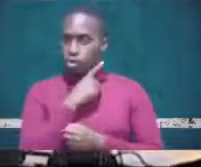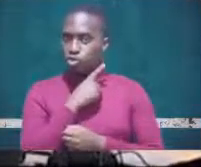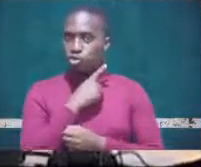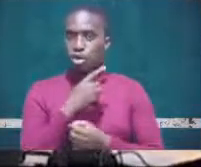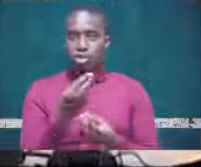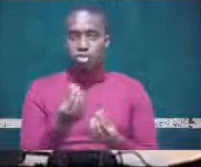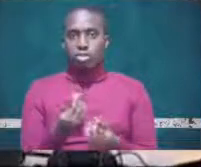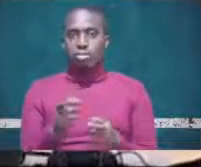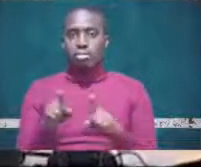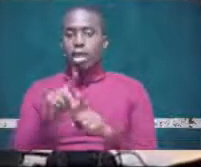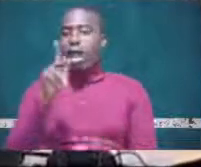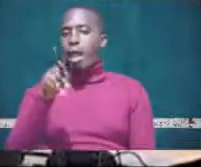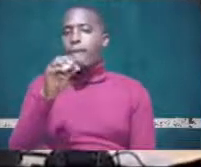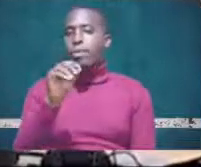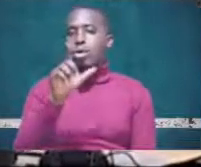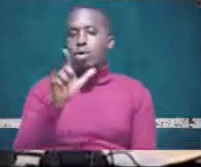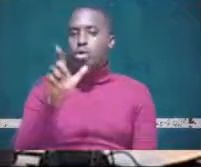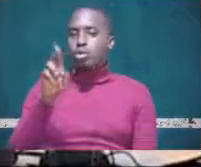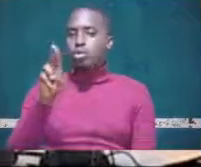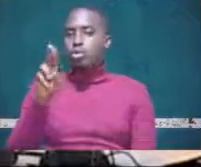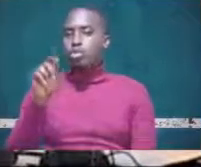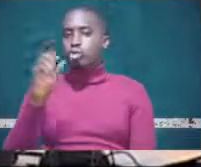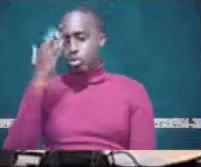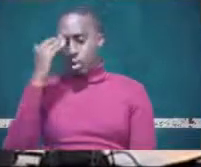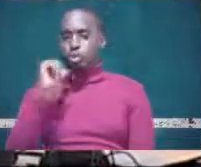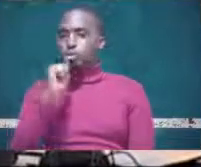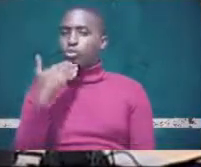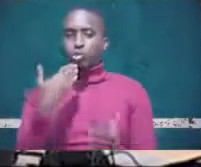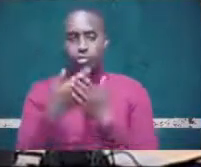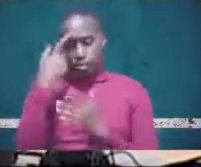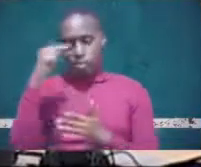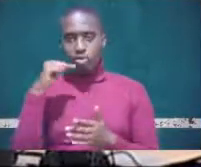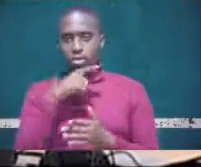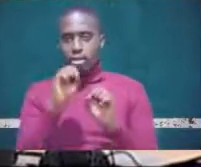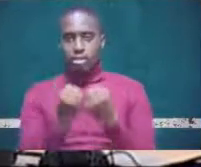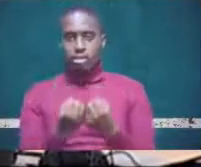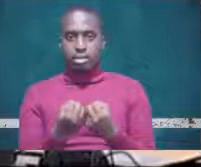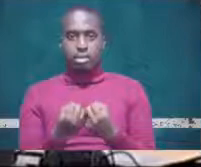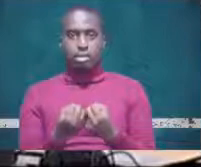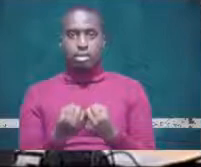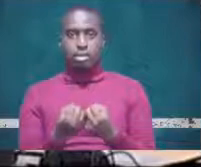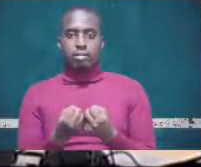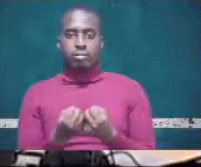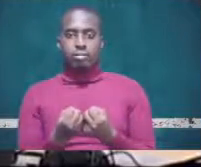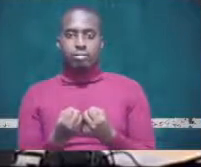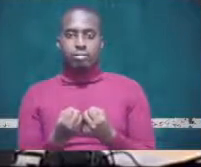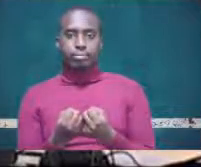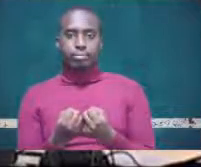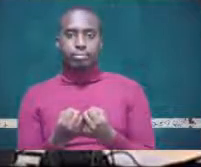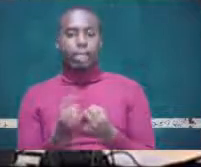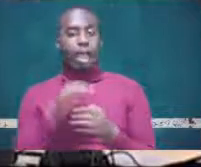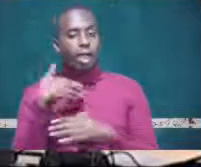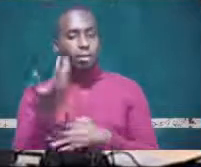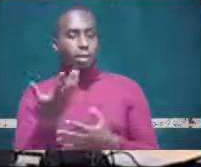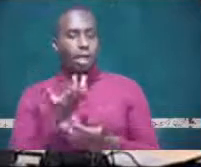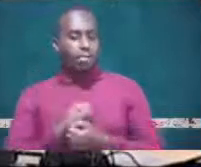costs like pollution, because pollution is very dangerous. It's not good to the society. It is not good to the society. Then we